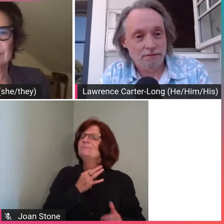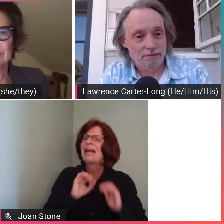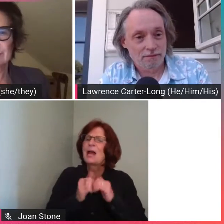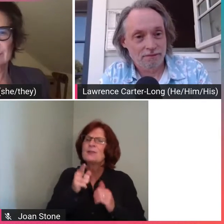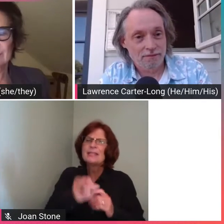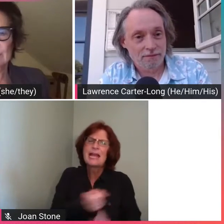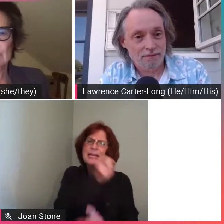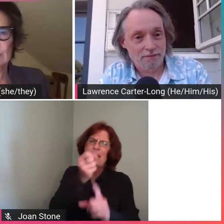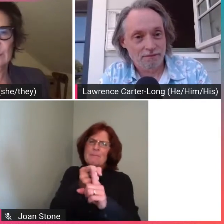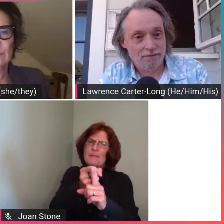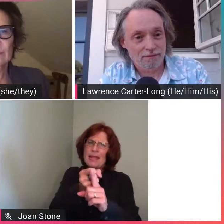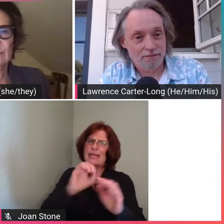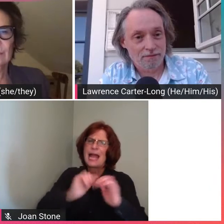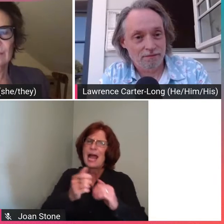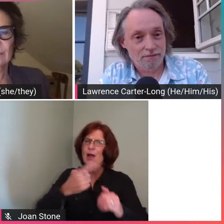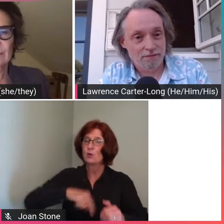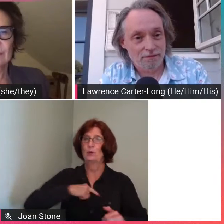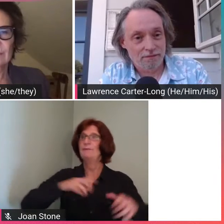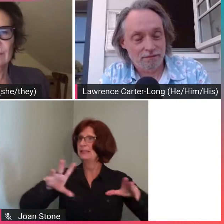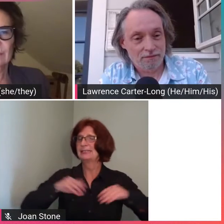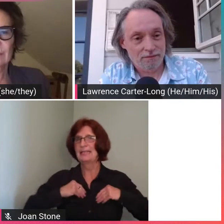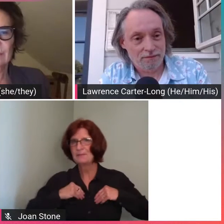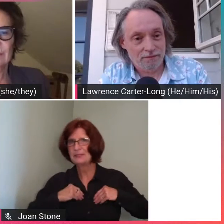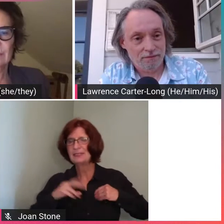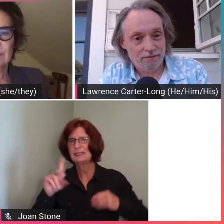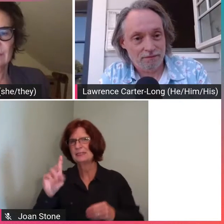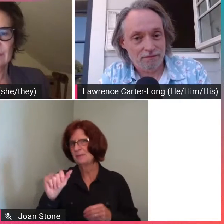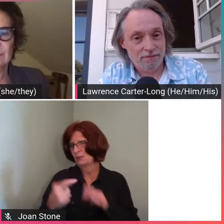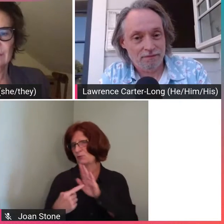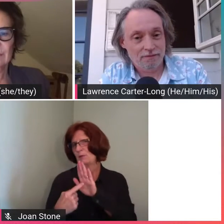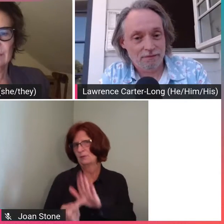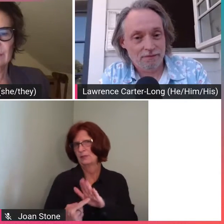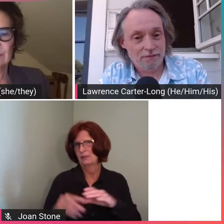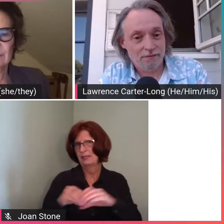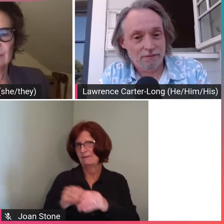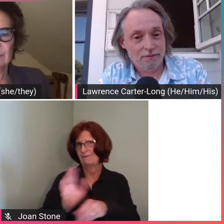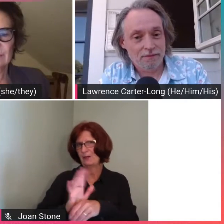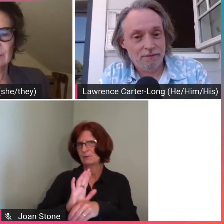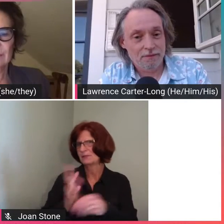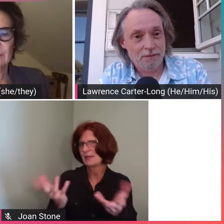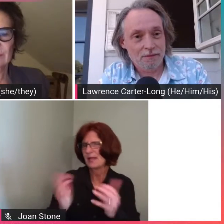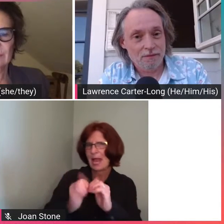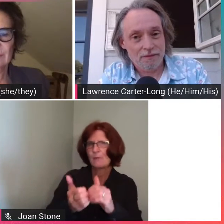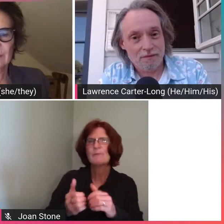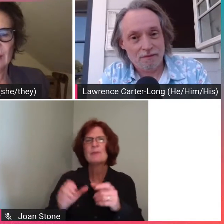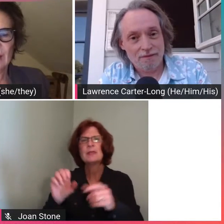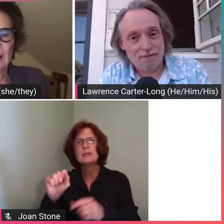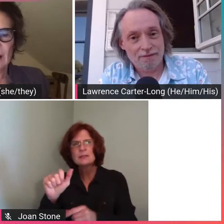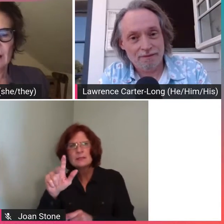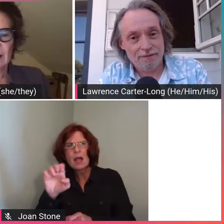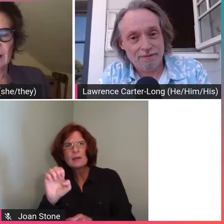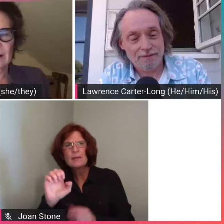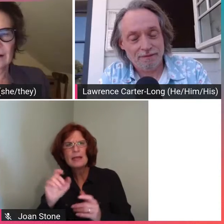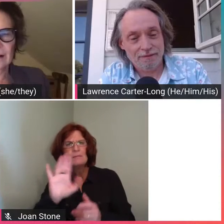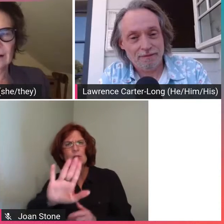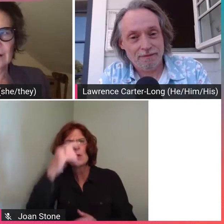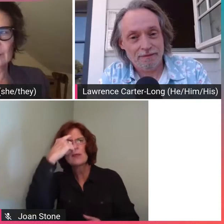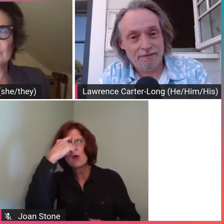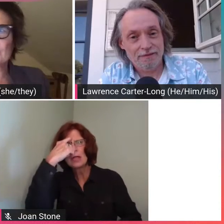all accepted disability representation in film? Salome, what do you think?